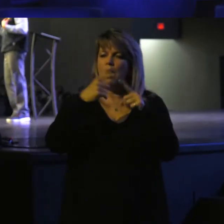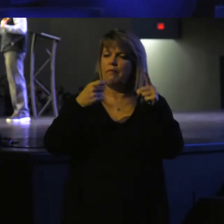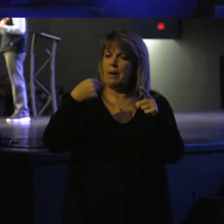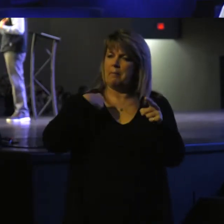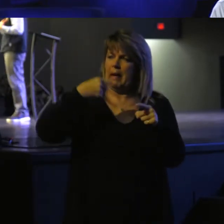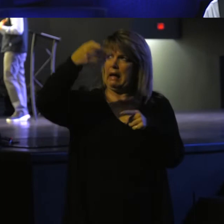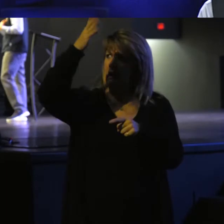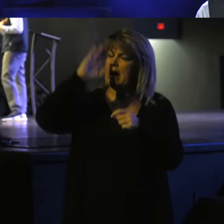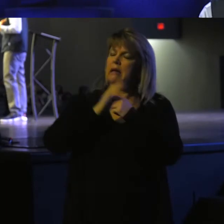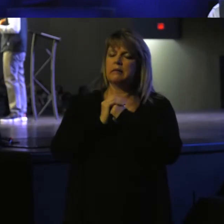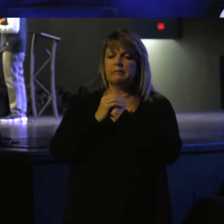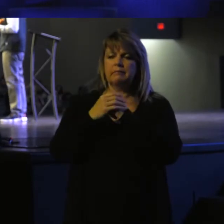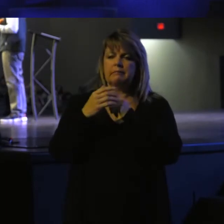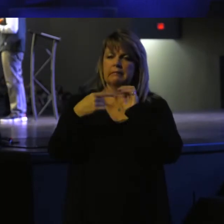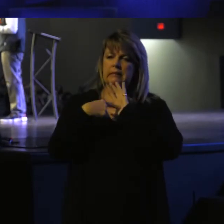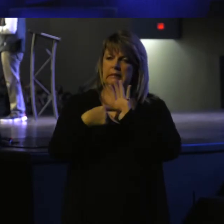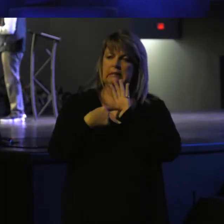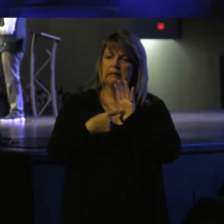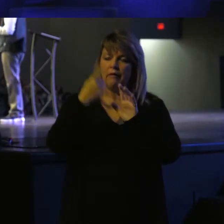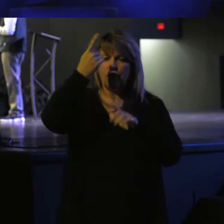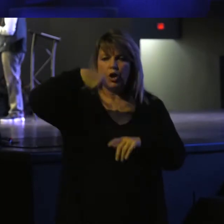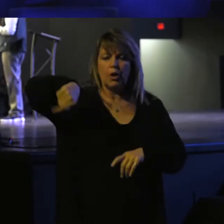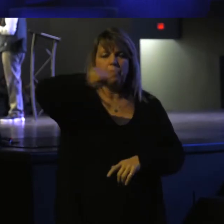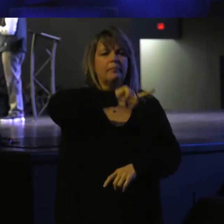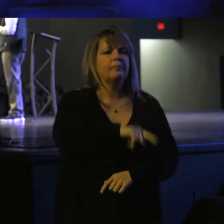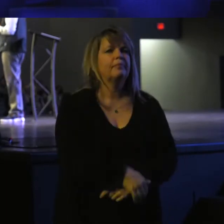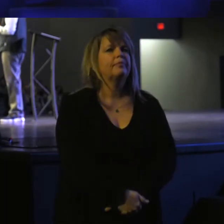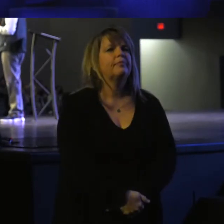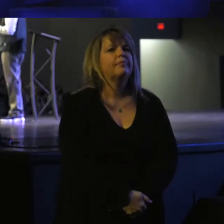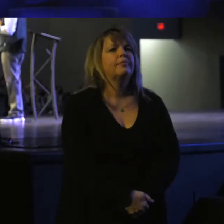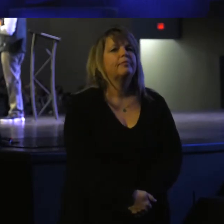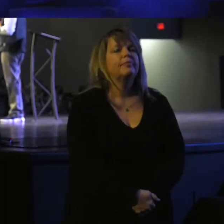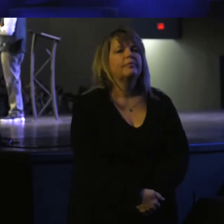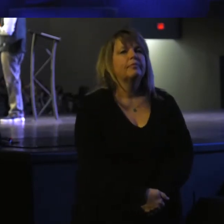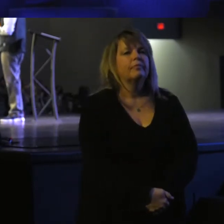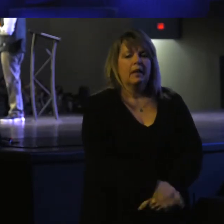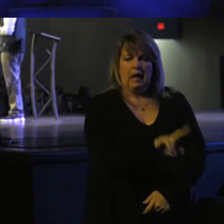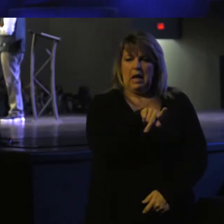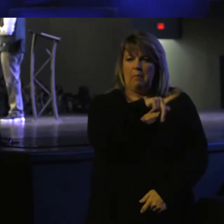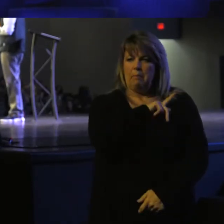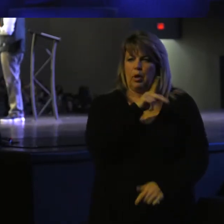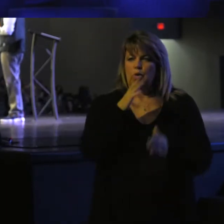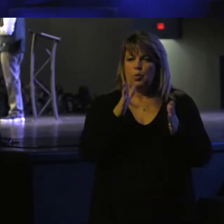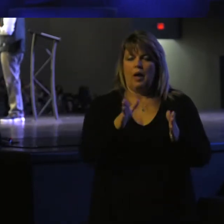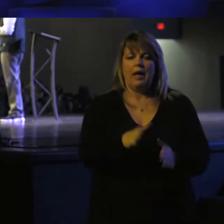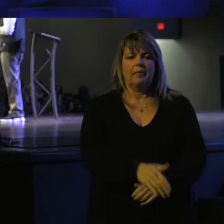Let me see if I can illustrate that for you in a personal way.